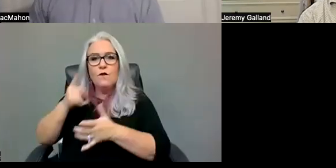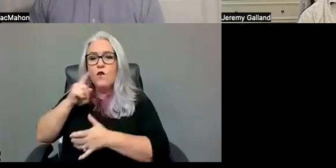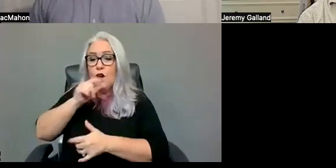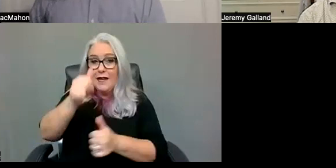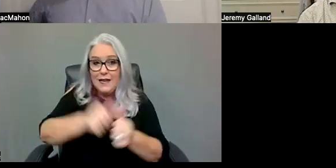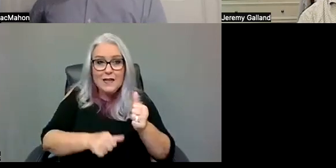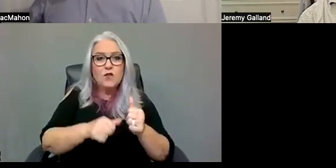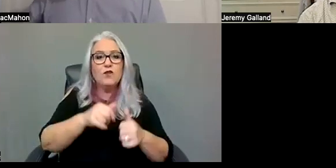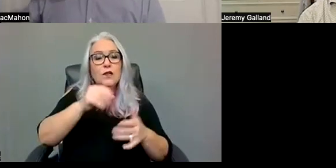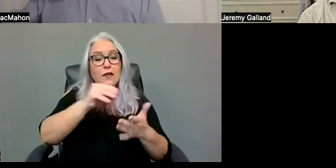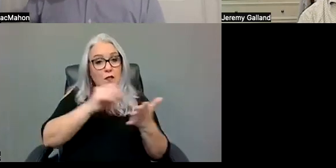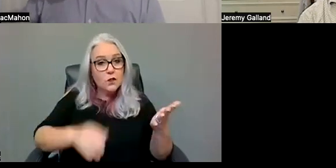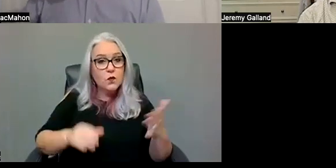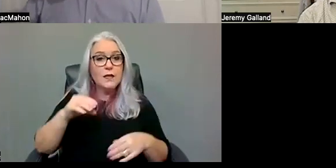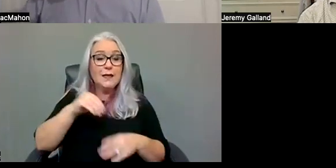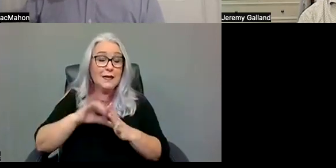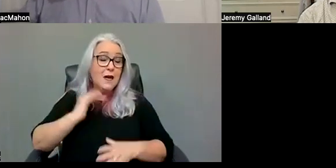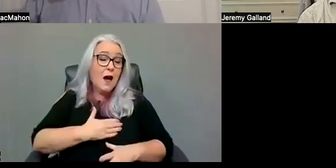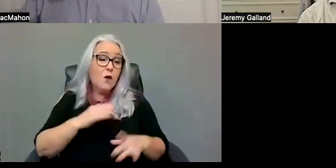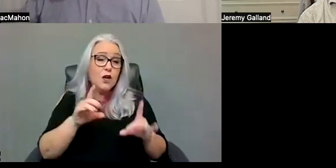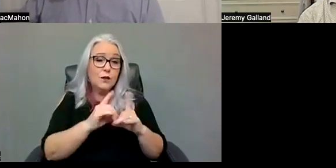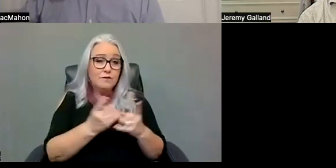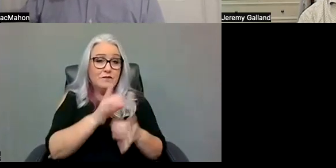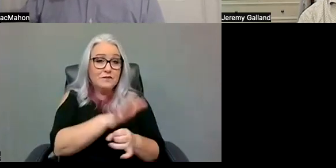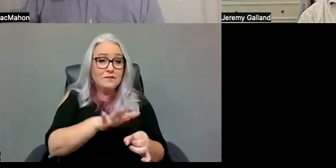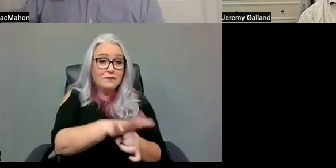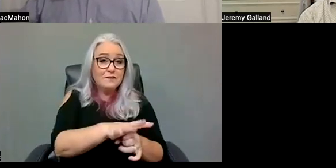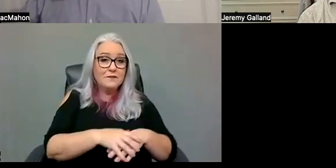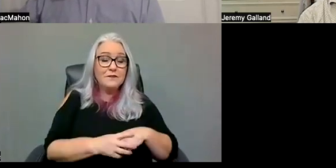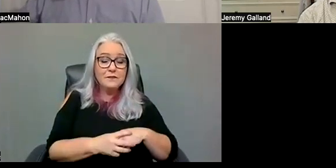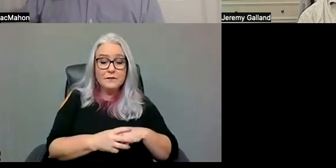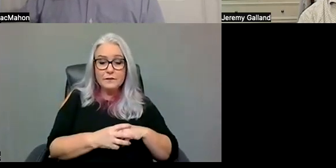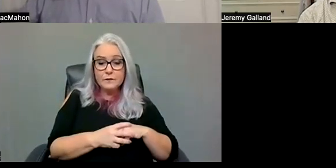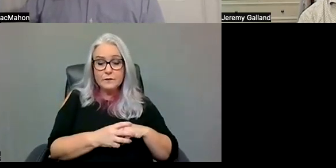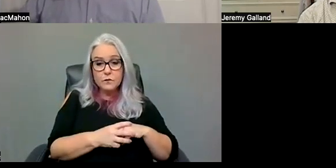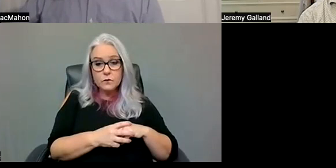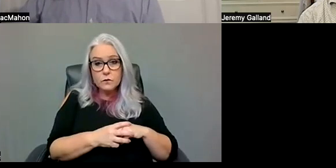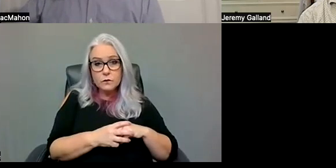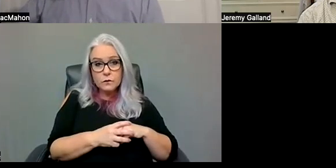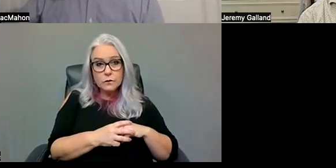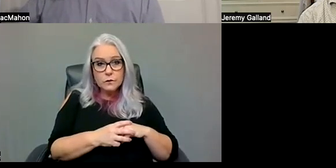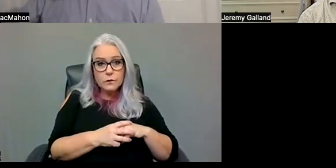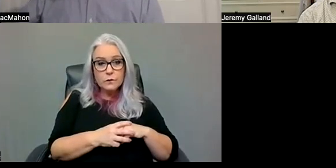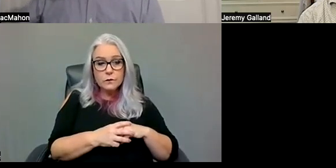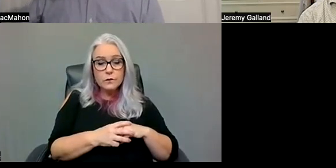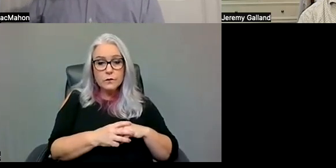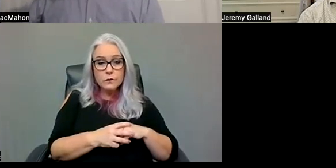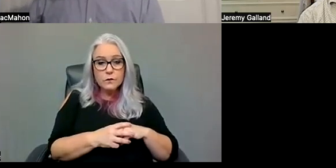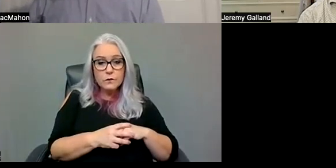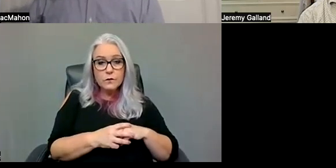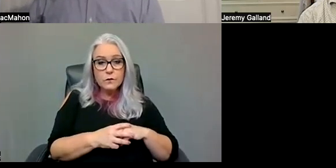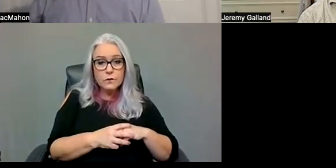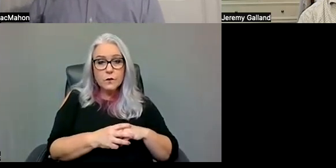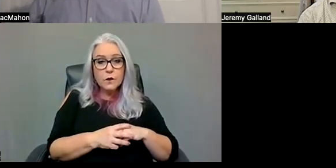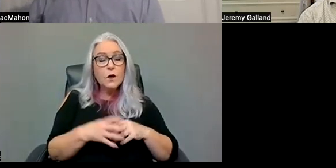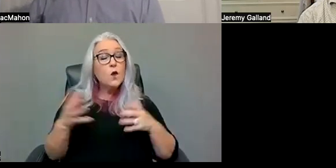to district. And I also, so we need to know what we need to provide for each